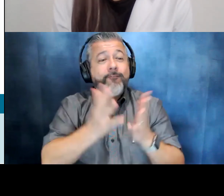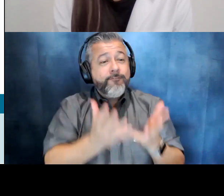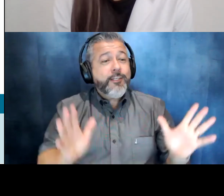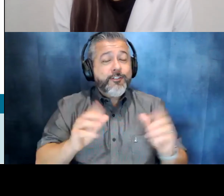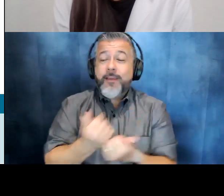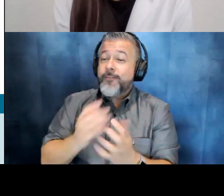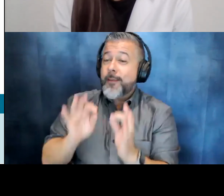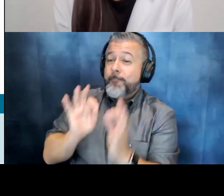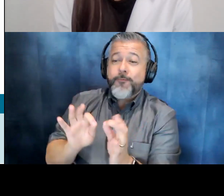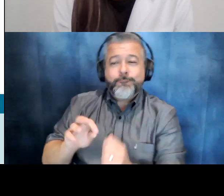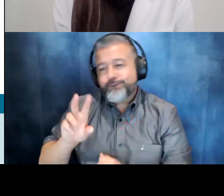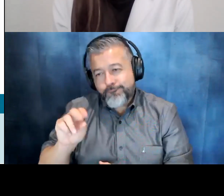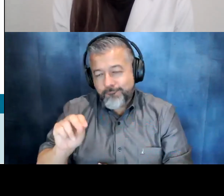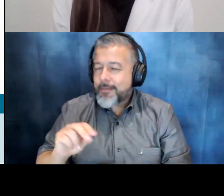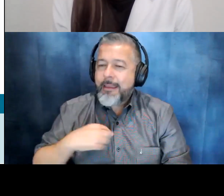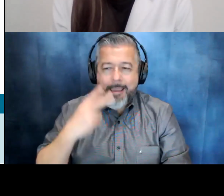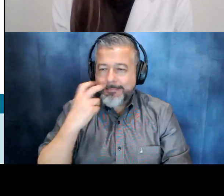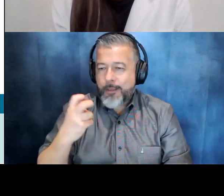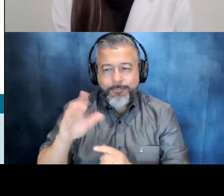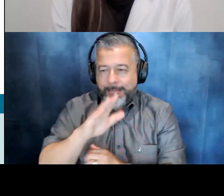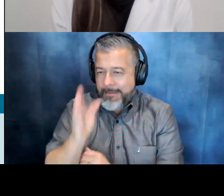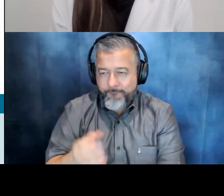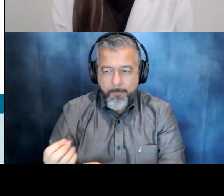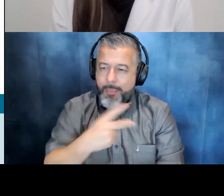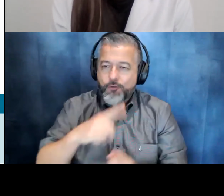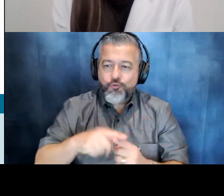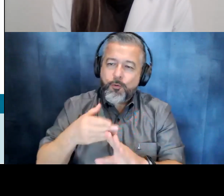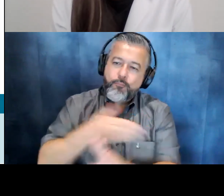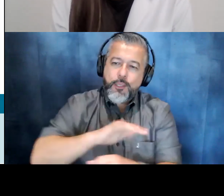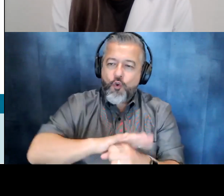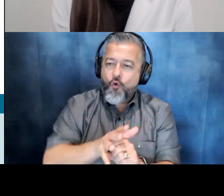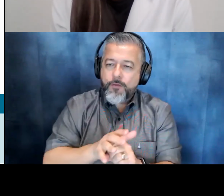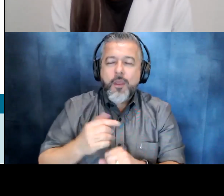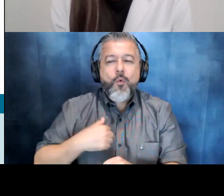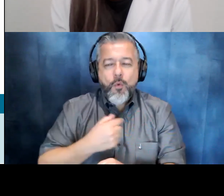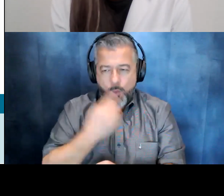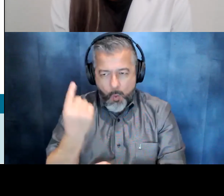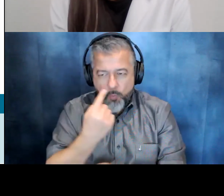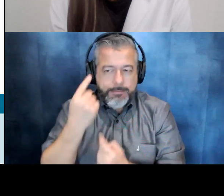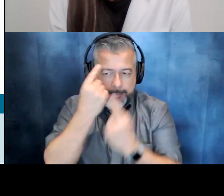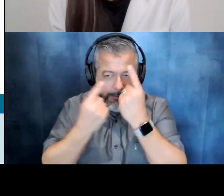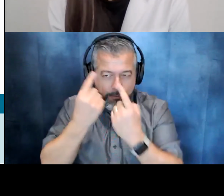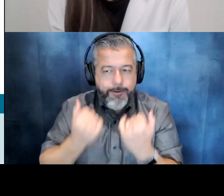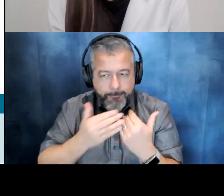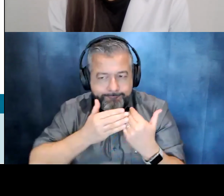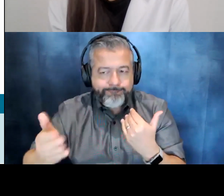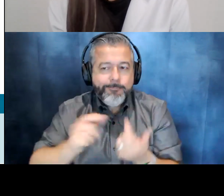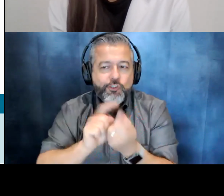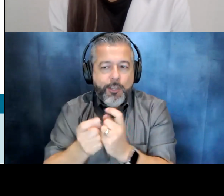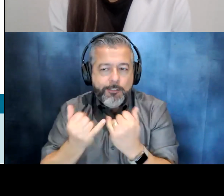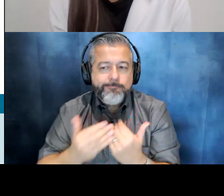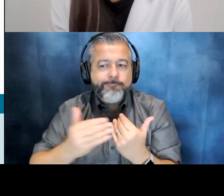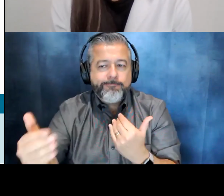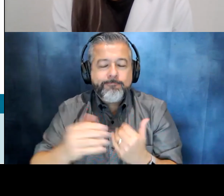be going back to pre-COVID. But anyways, we know in general that small outdoor gatherings